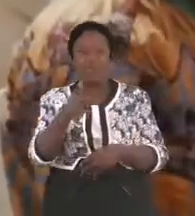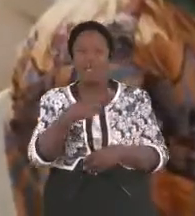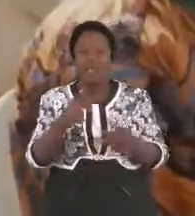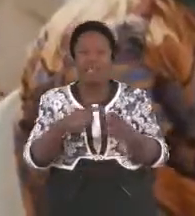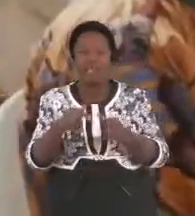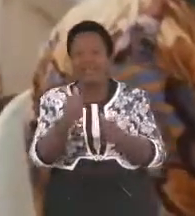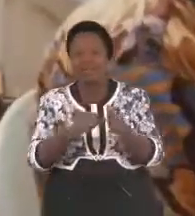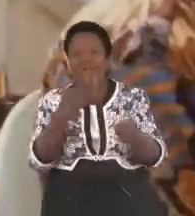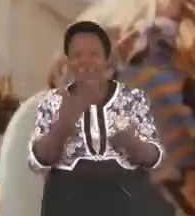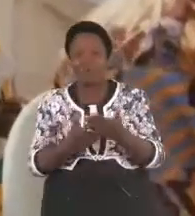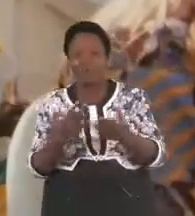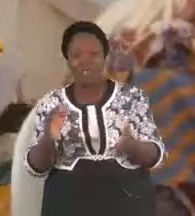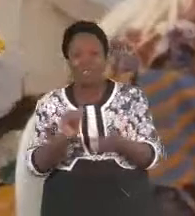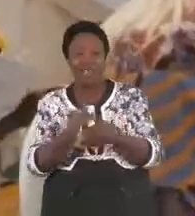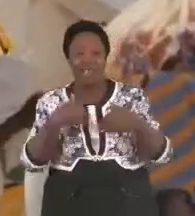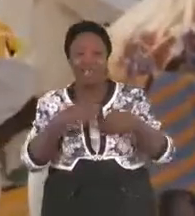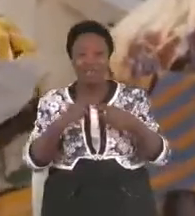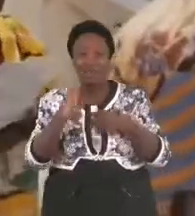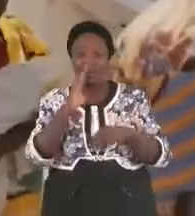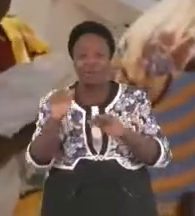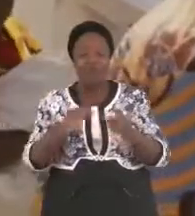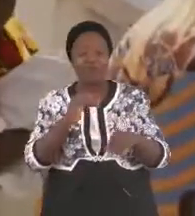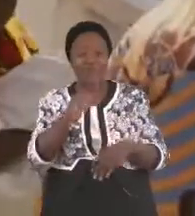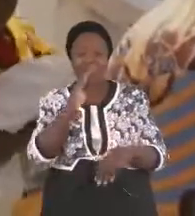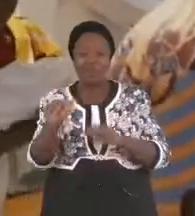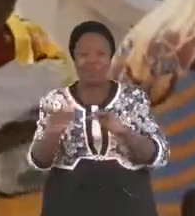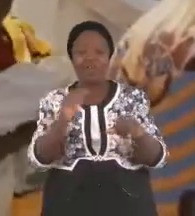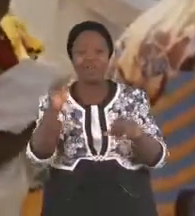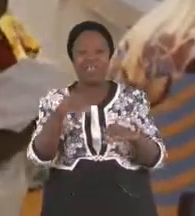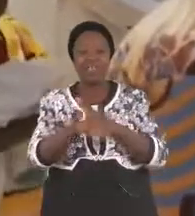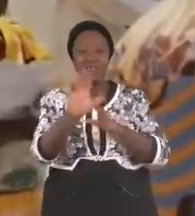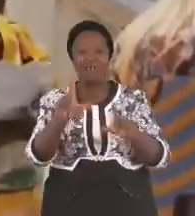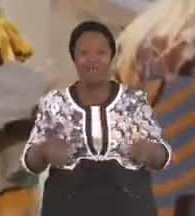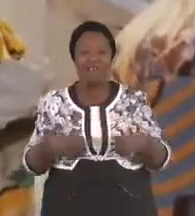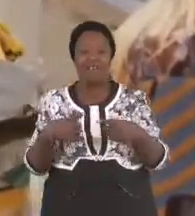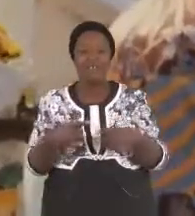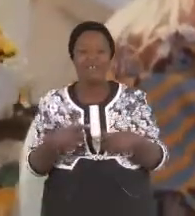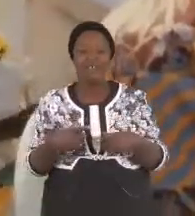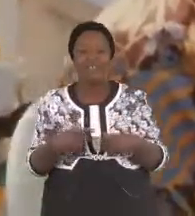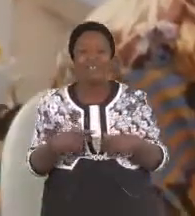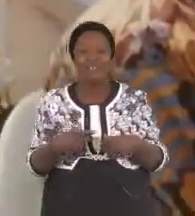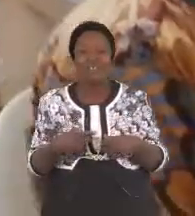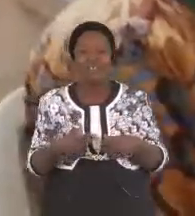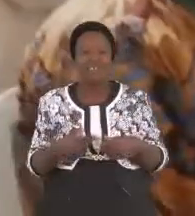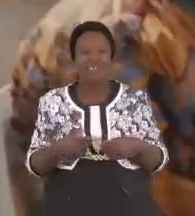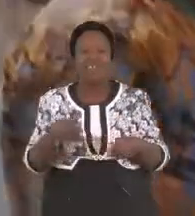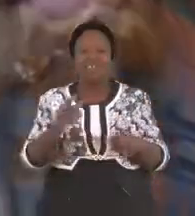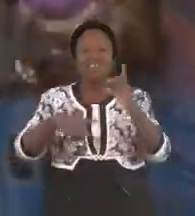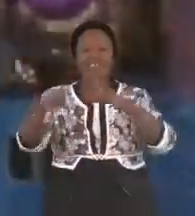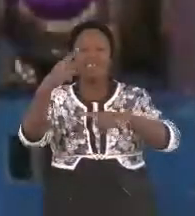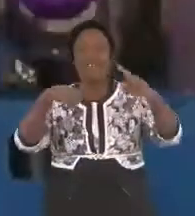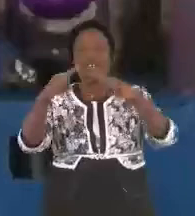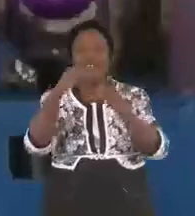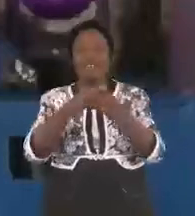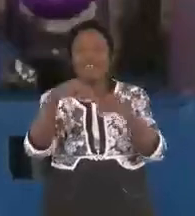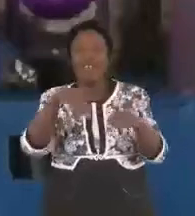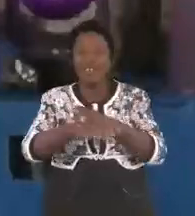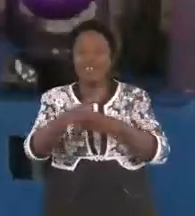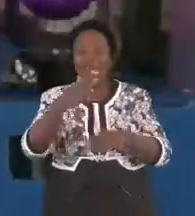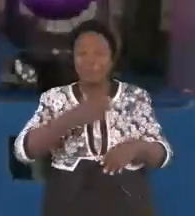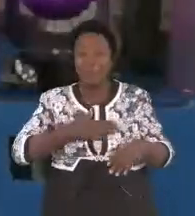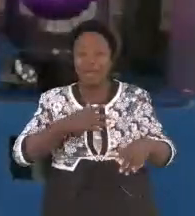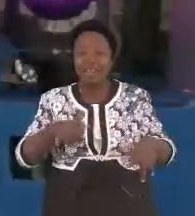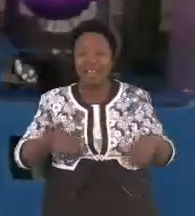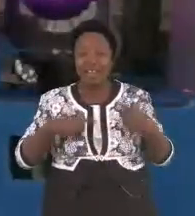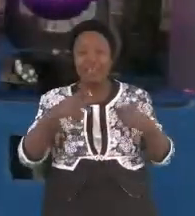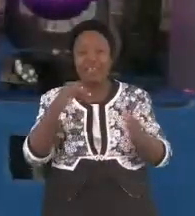that ought to be done will be done in your life. In my life, it will be